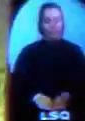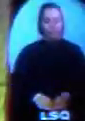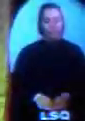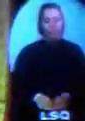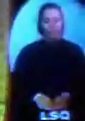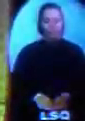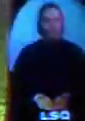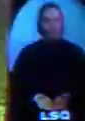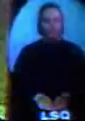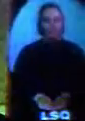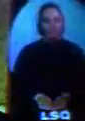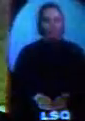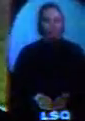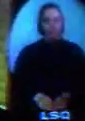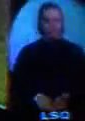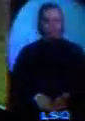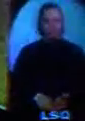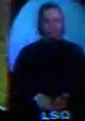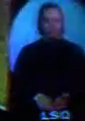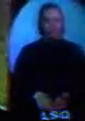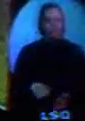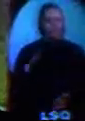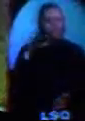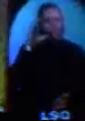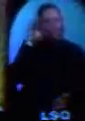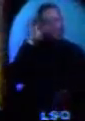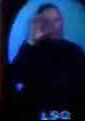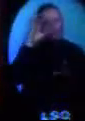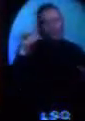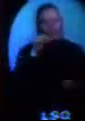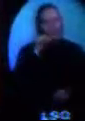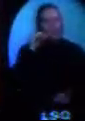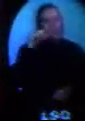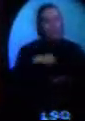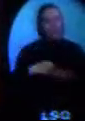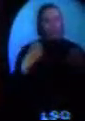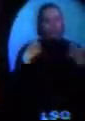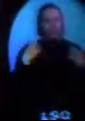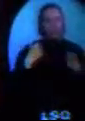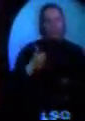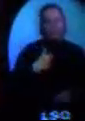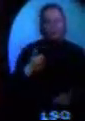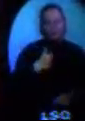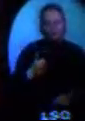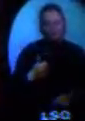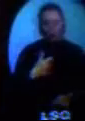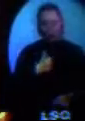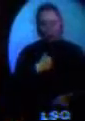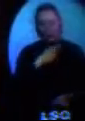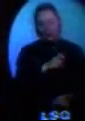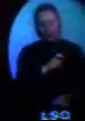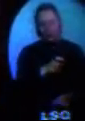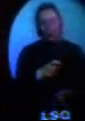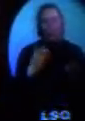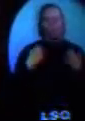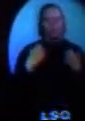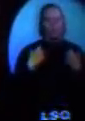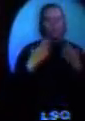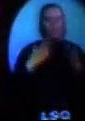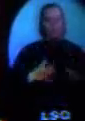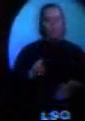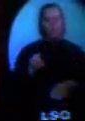Arctic. Mr. Speaker, yesterday at Transport Committee, in response to my questions, the Privacy Commissioner said personal